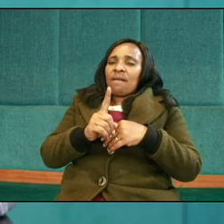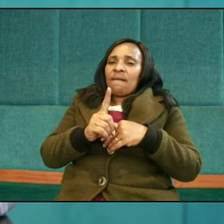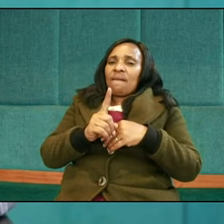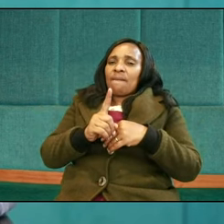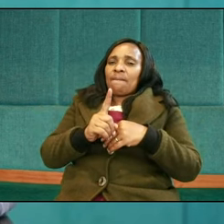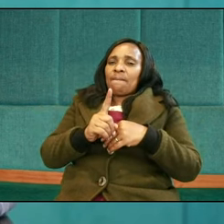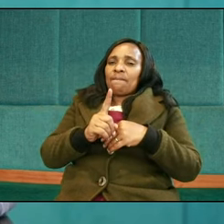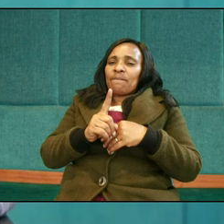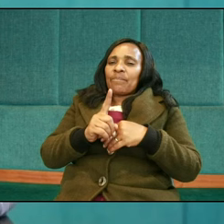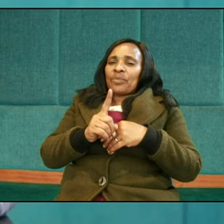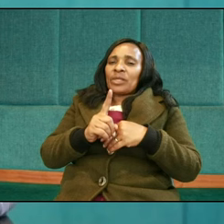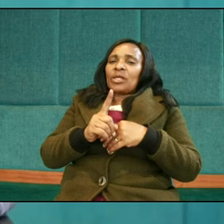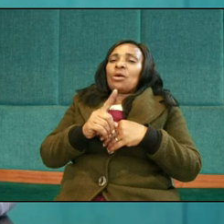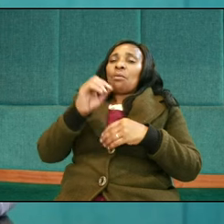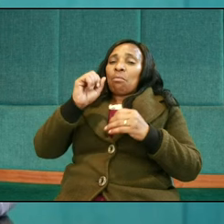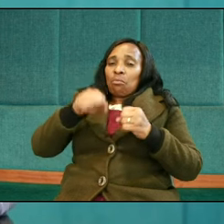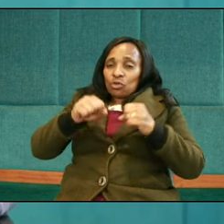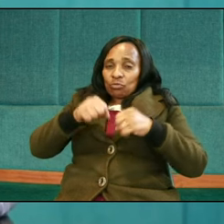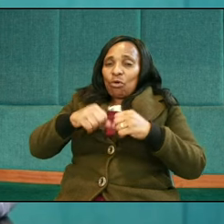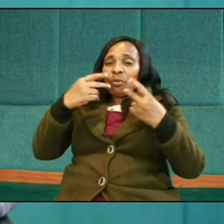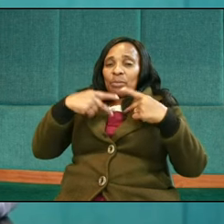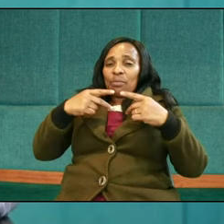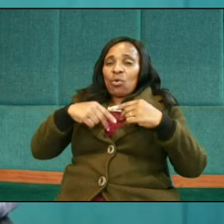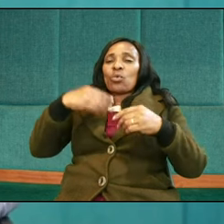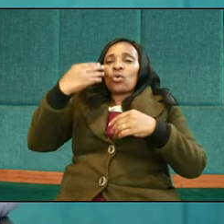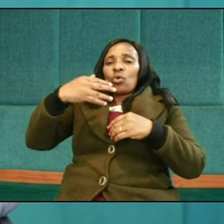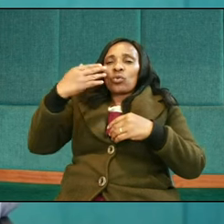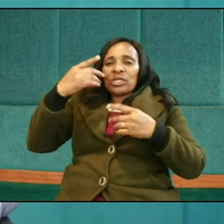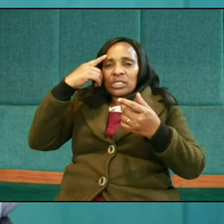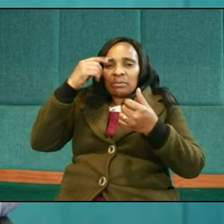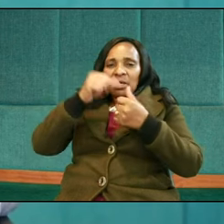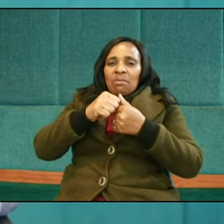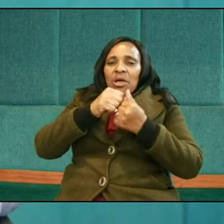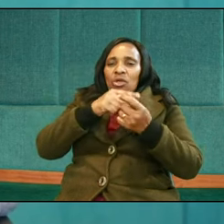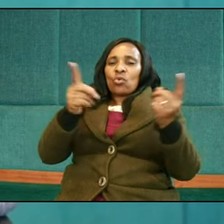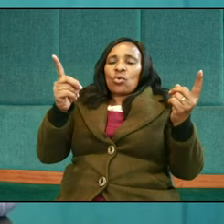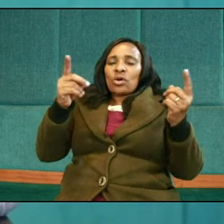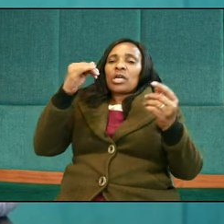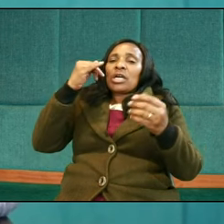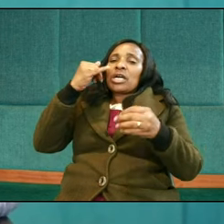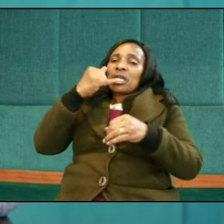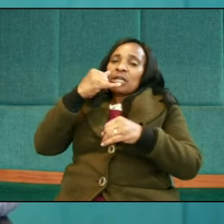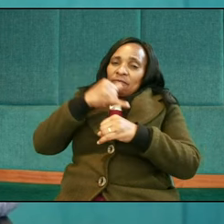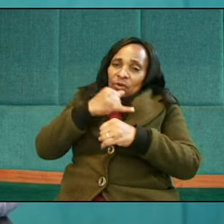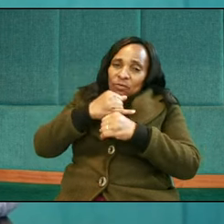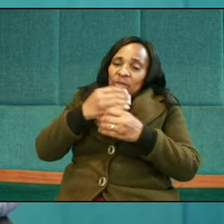if you are, people will always remember you, since you will not involve in the evil things.